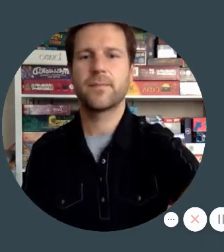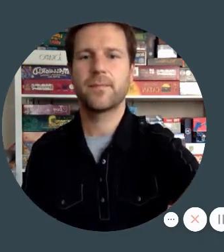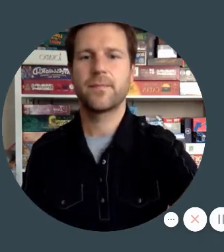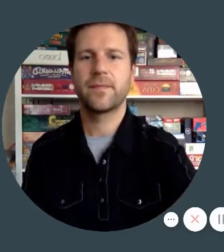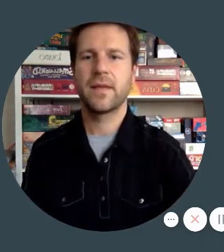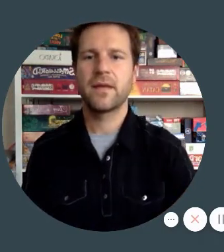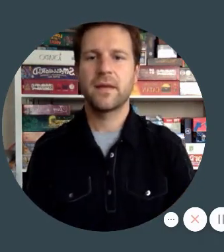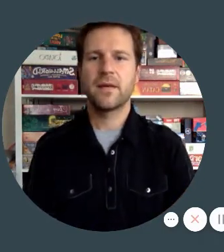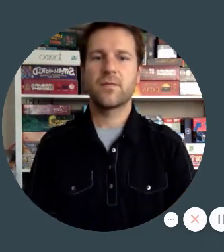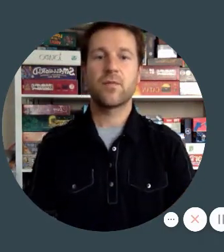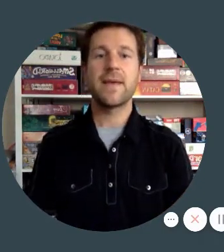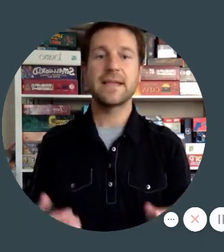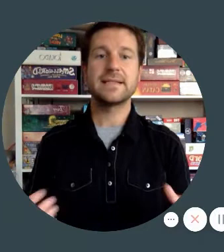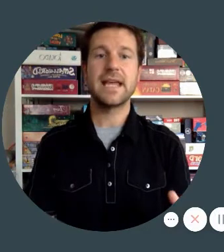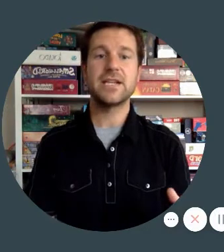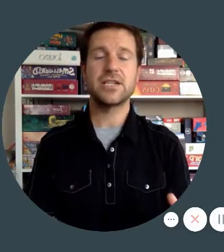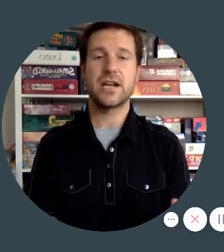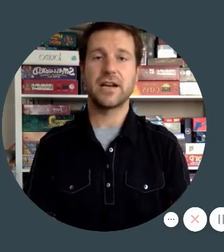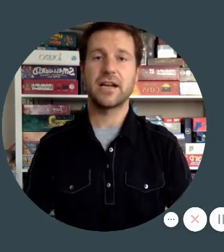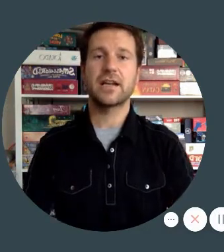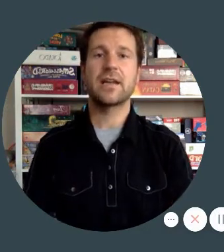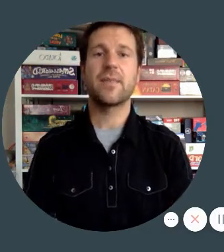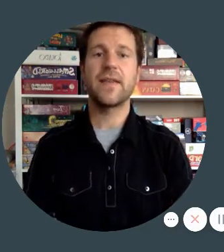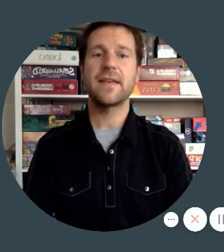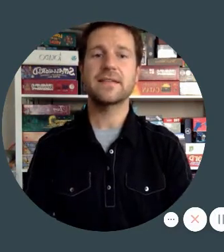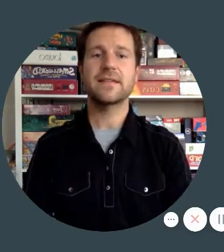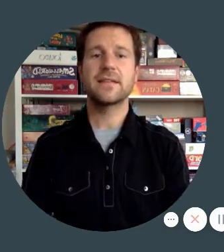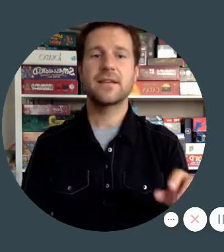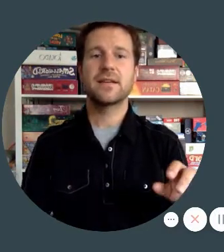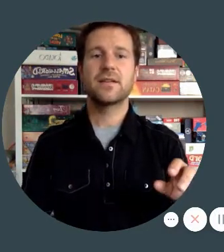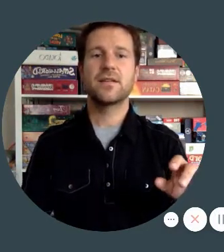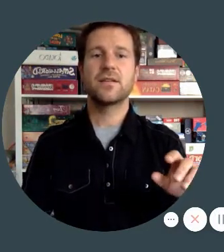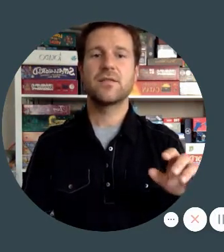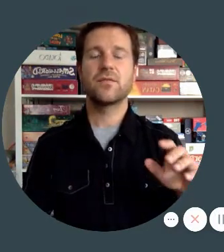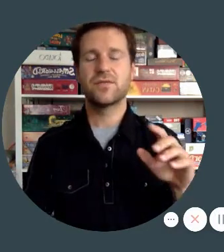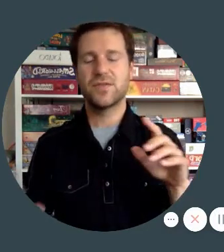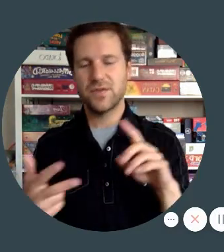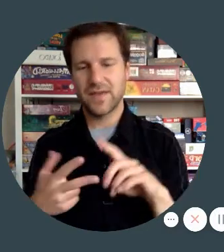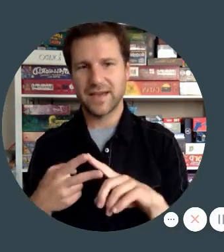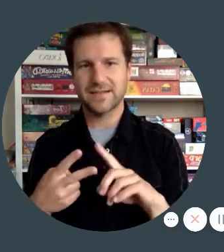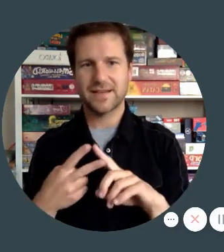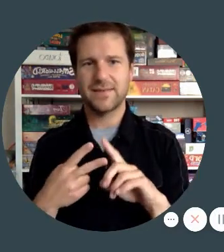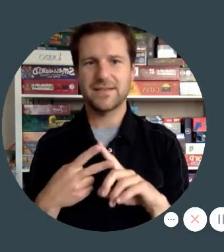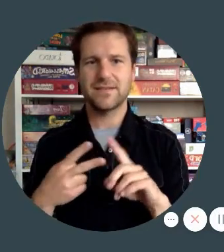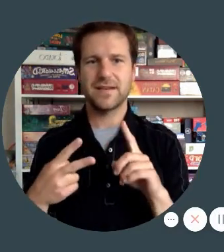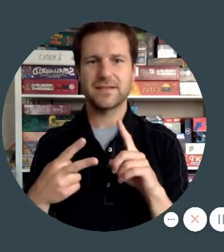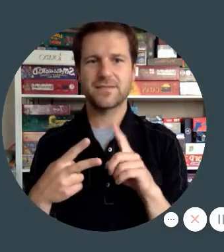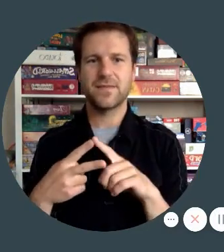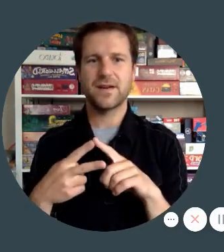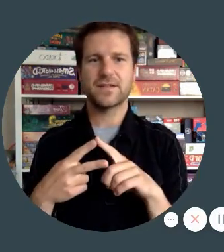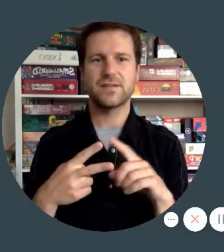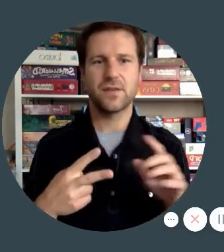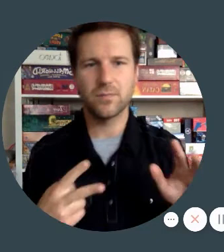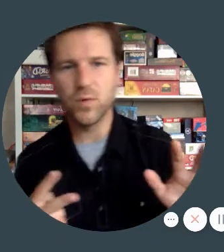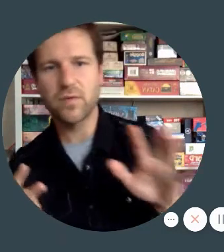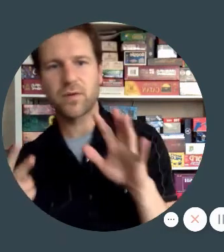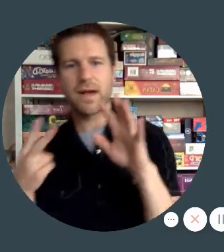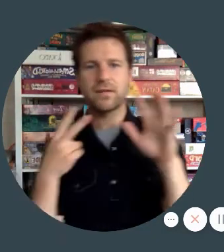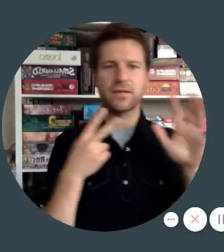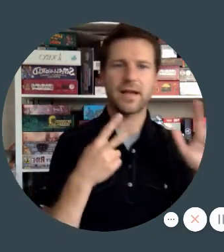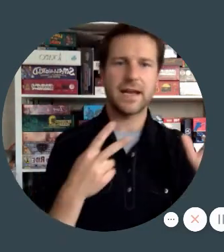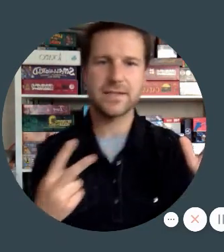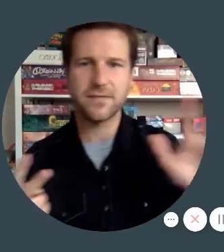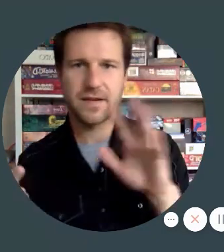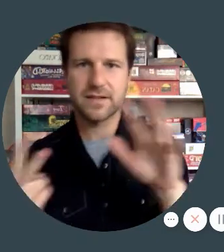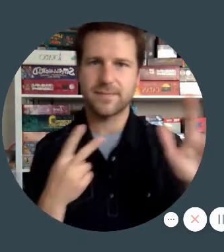comfortable. Remain stationary. And by this, two things. First, don't move